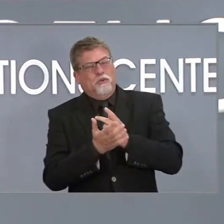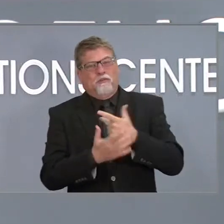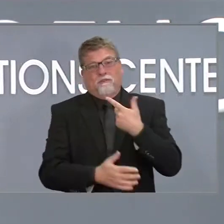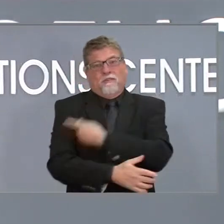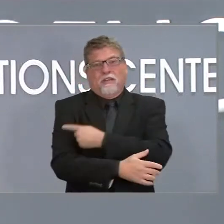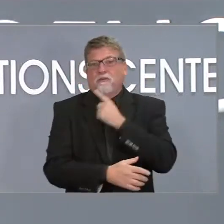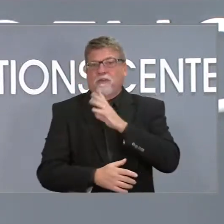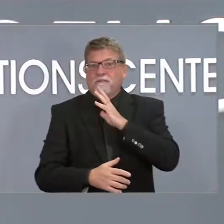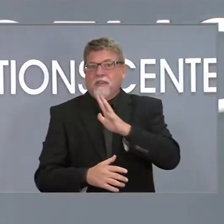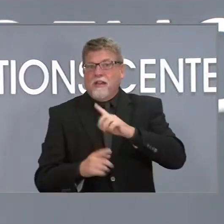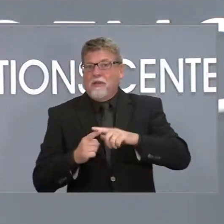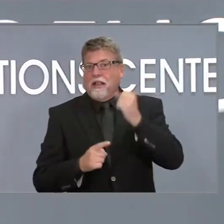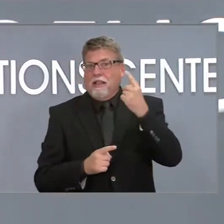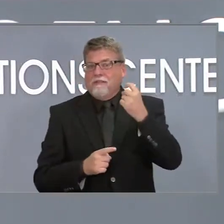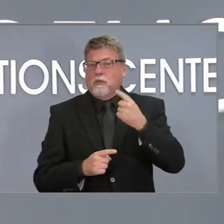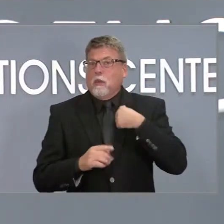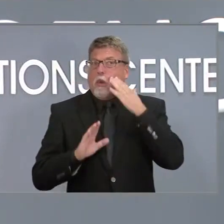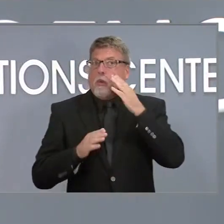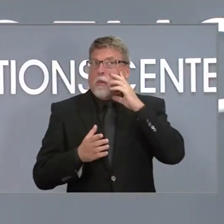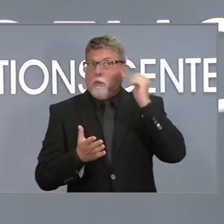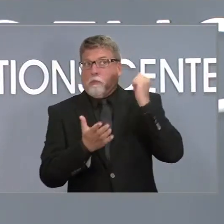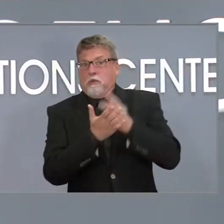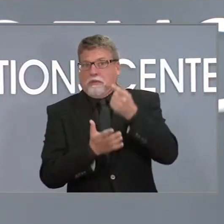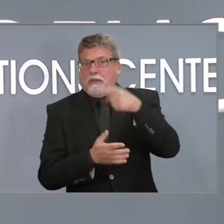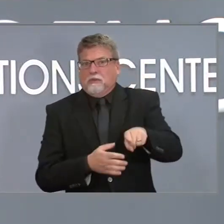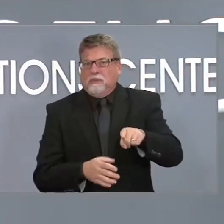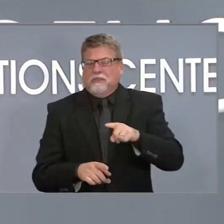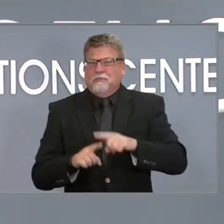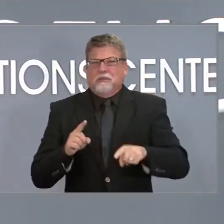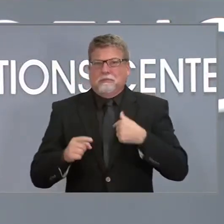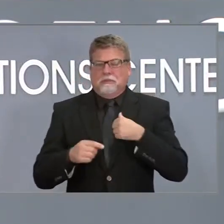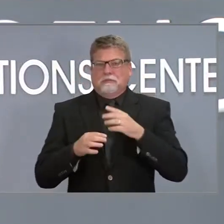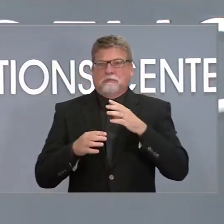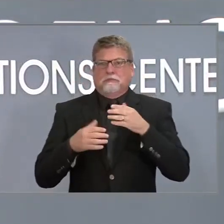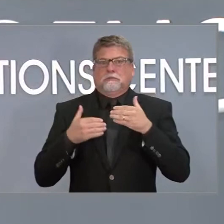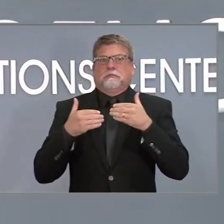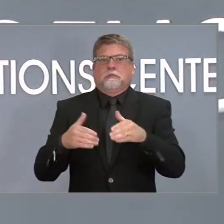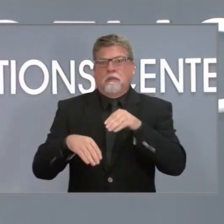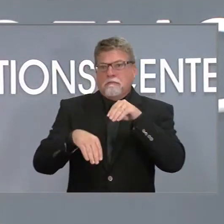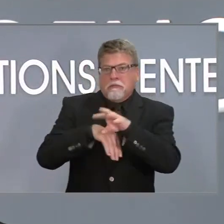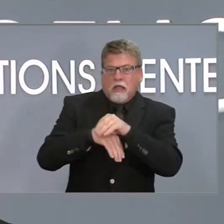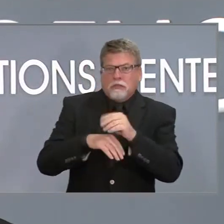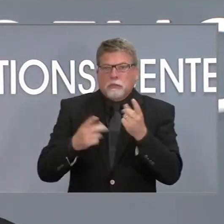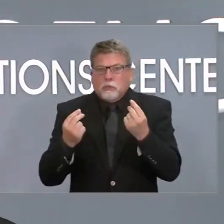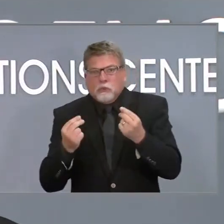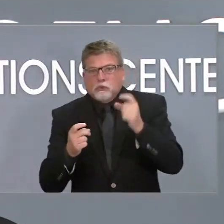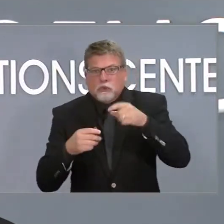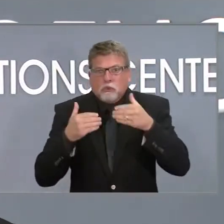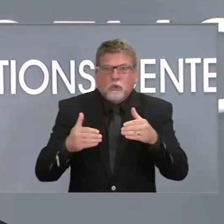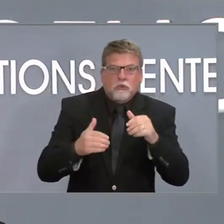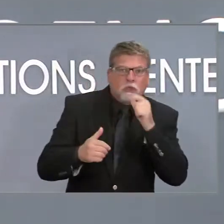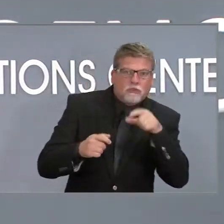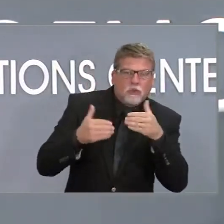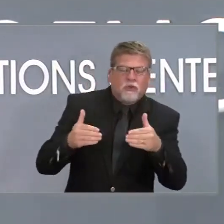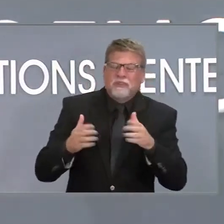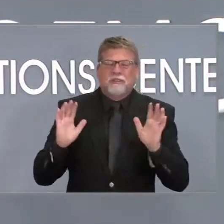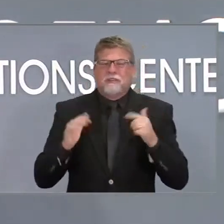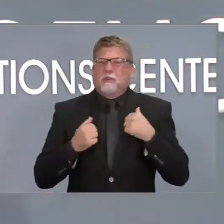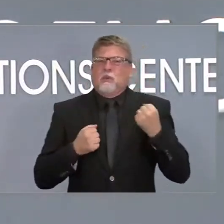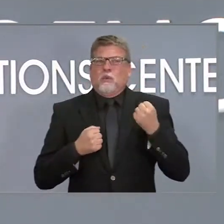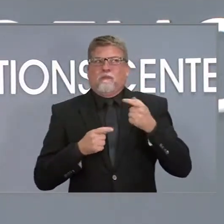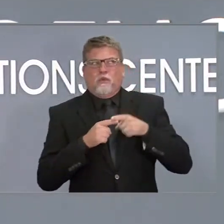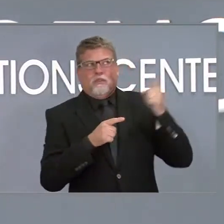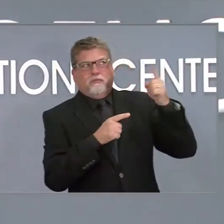as next week we may. So we're focused on that. So I think it's premature to weigh in on that yet. Okay, thanks. All right, and for Governor Cooper, I've got